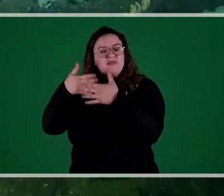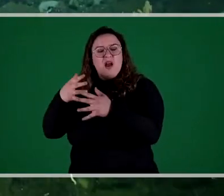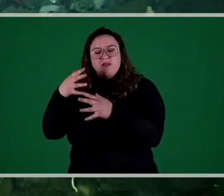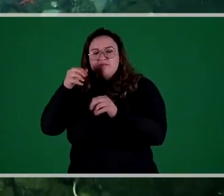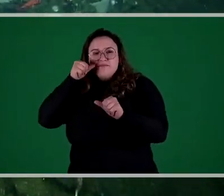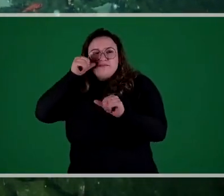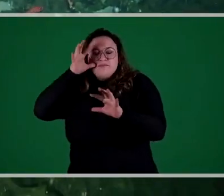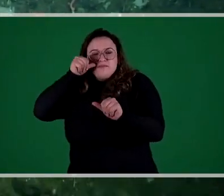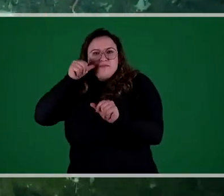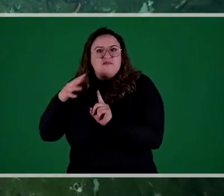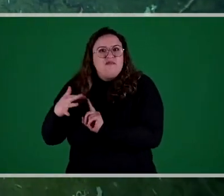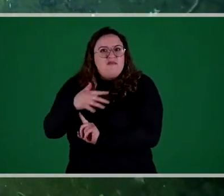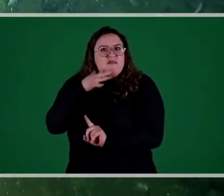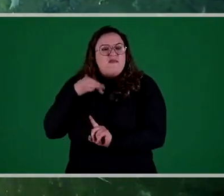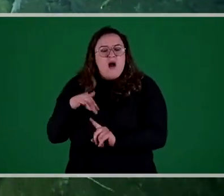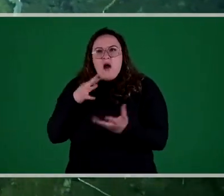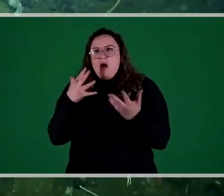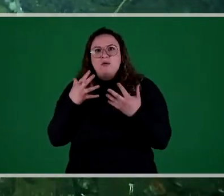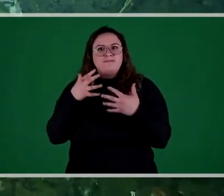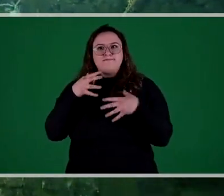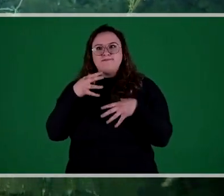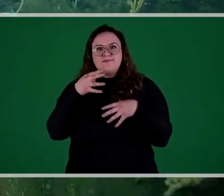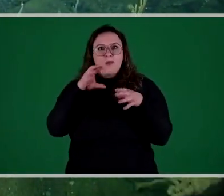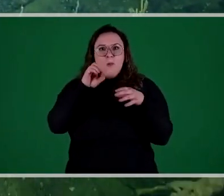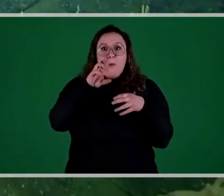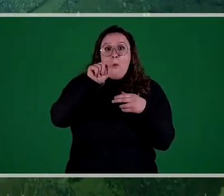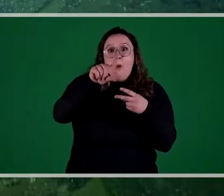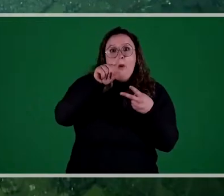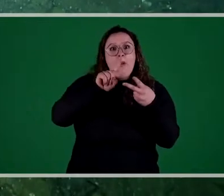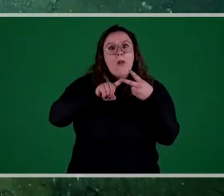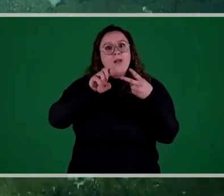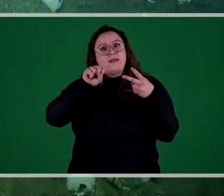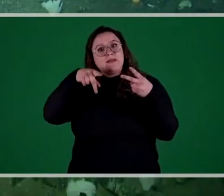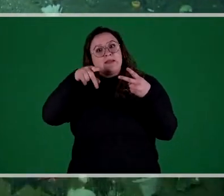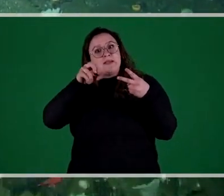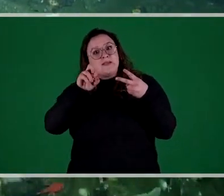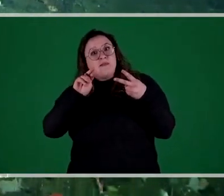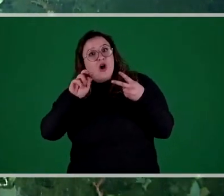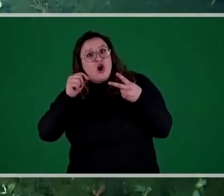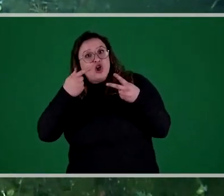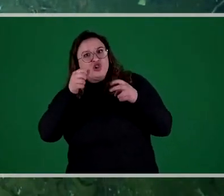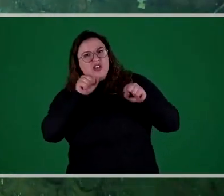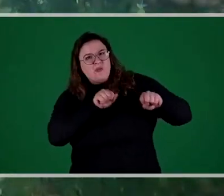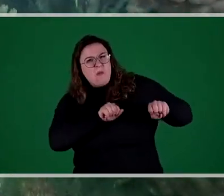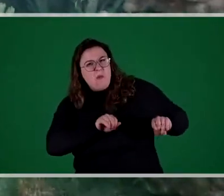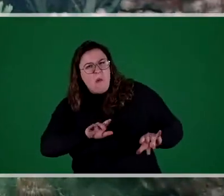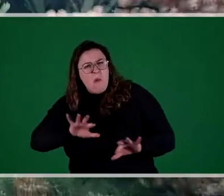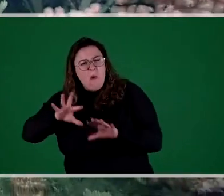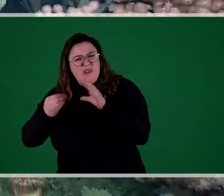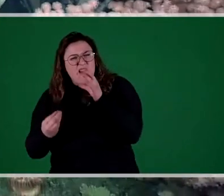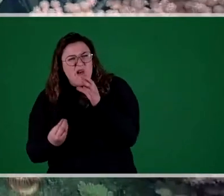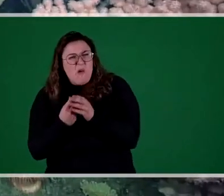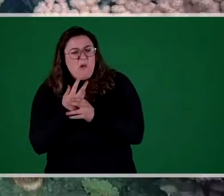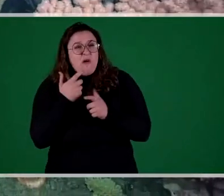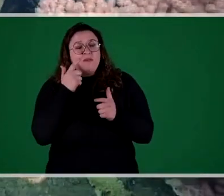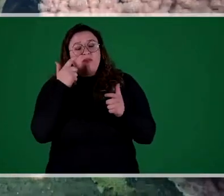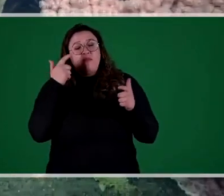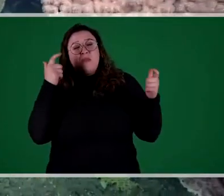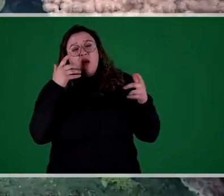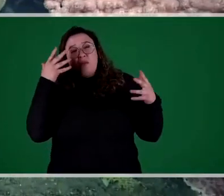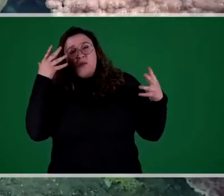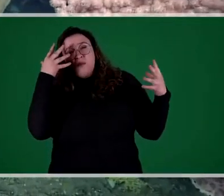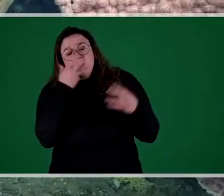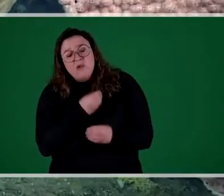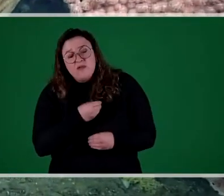this underwater mountain. And so seamounts the world over, but in particular here on Sur Ridge, are filled with gorgeous corals